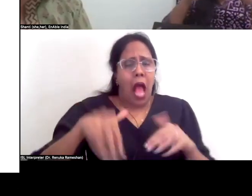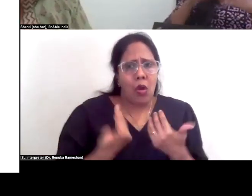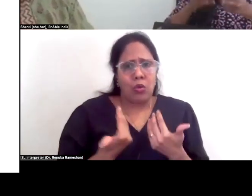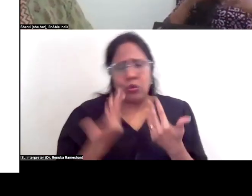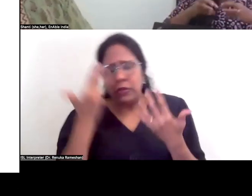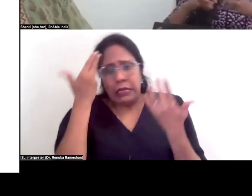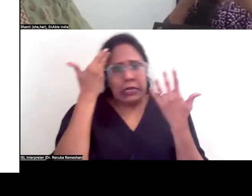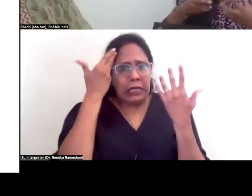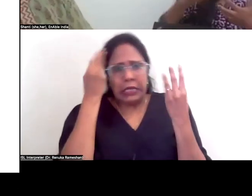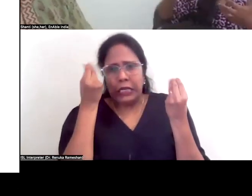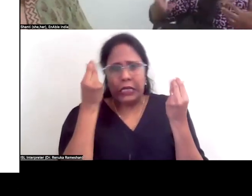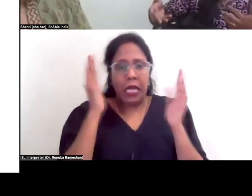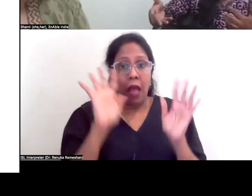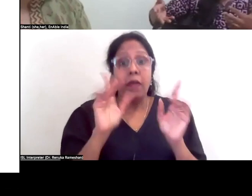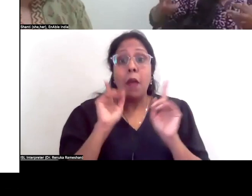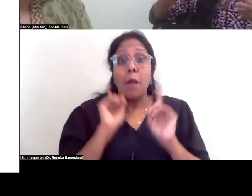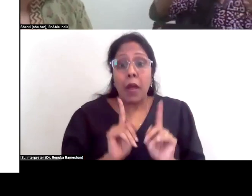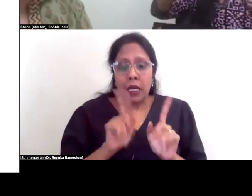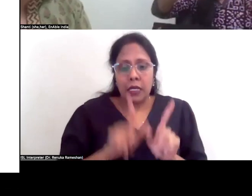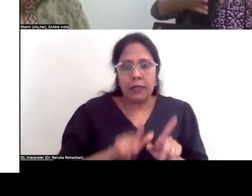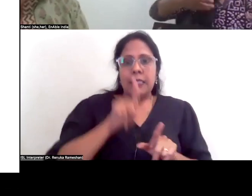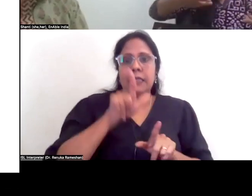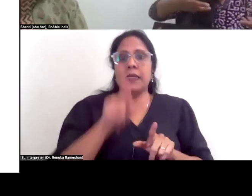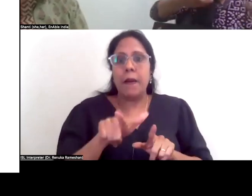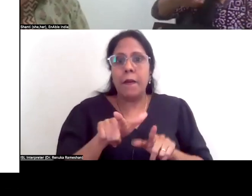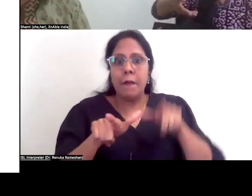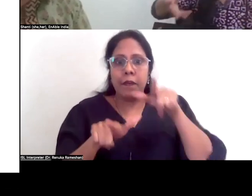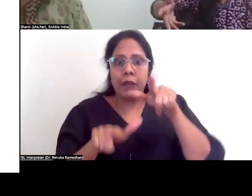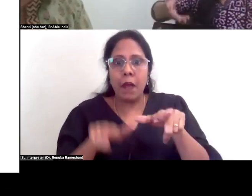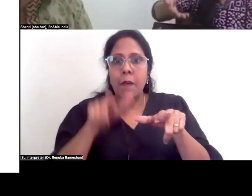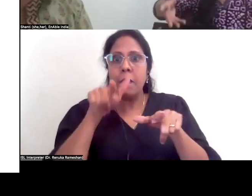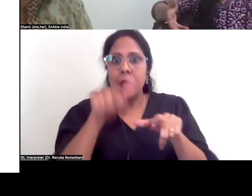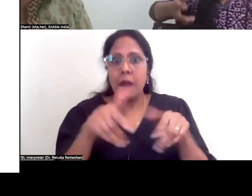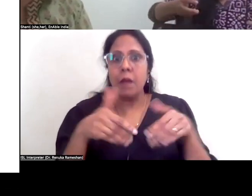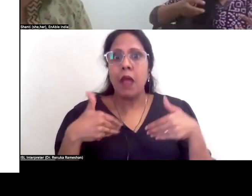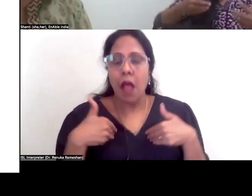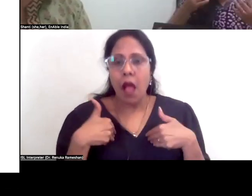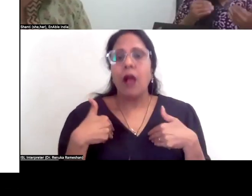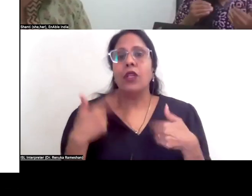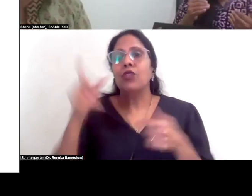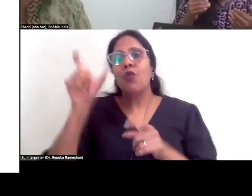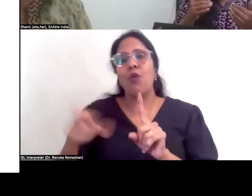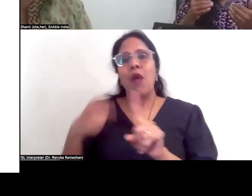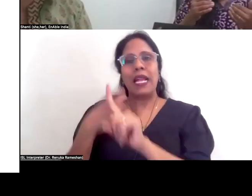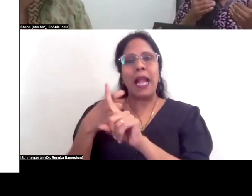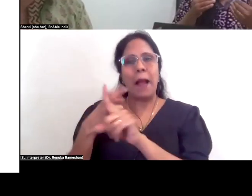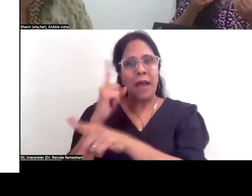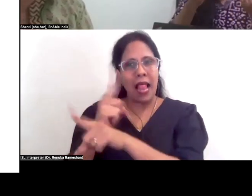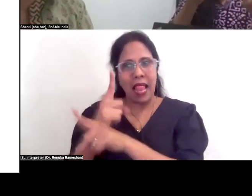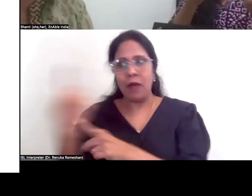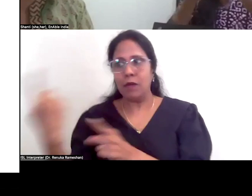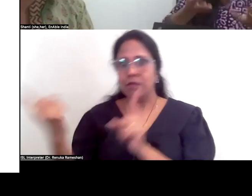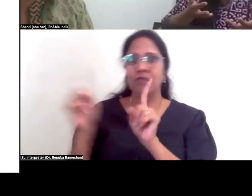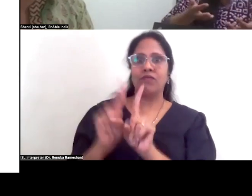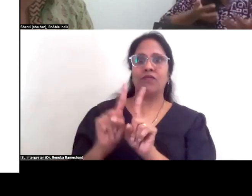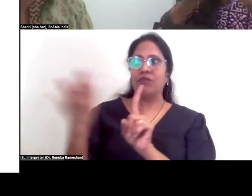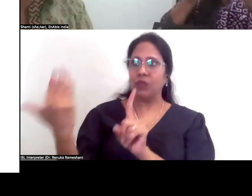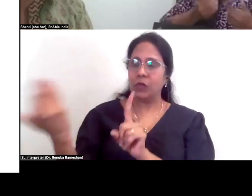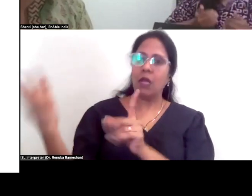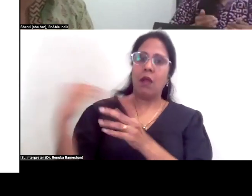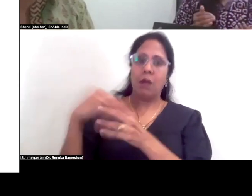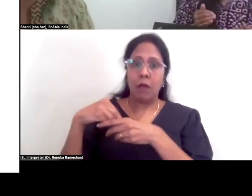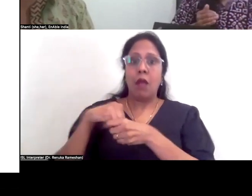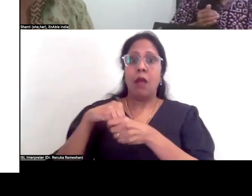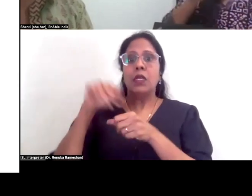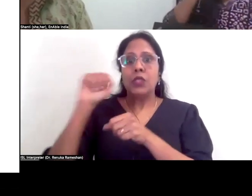I think the kind of step that we took in, we actually took our own colleague Kamal, who went on with understanding